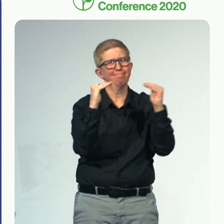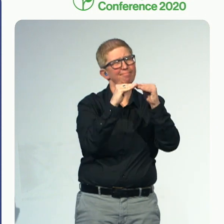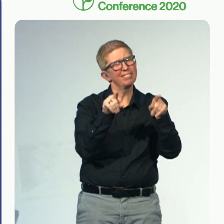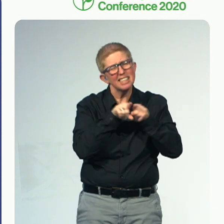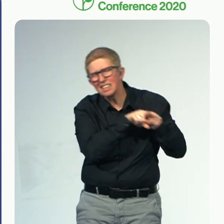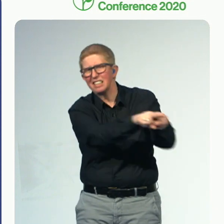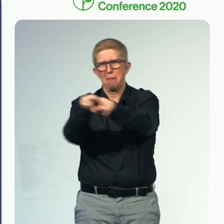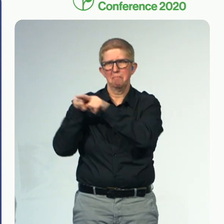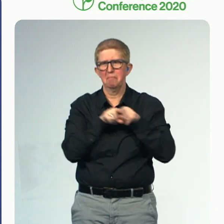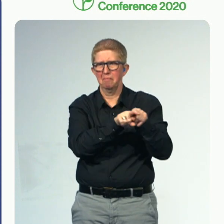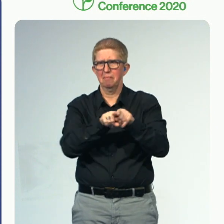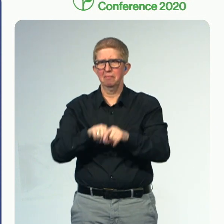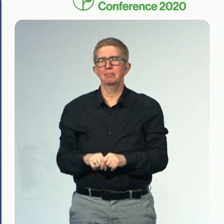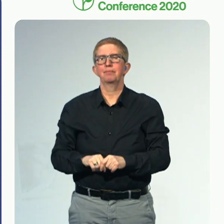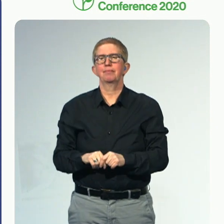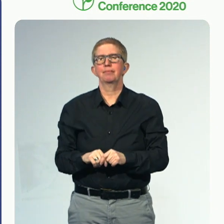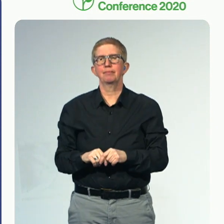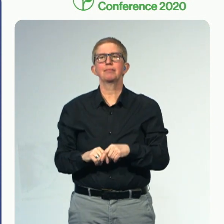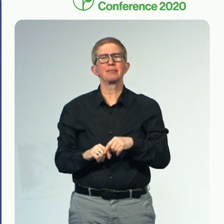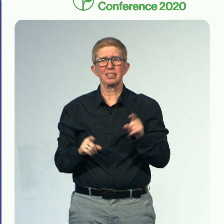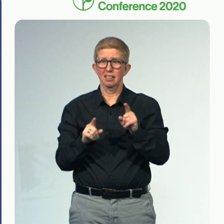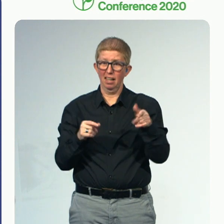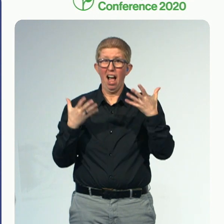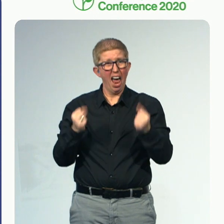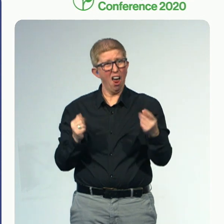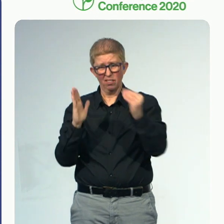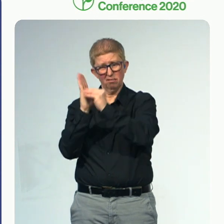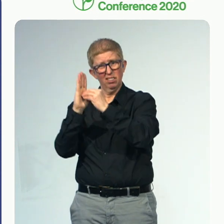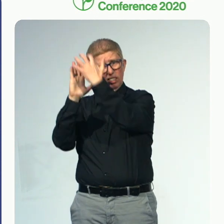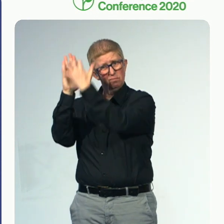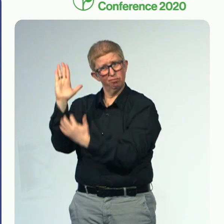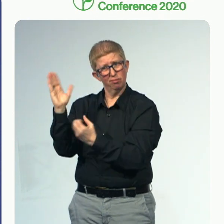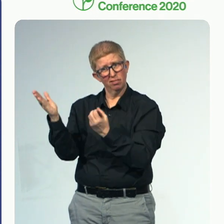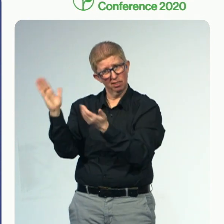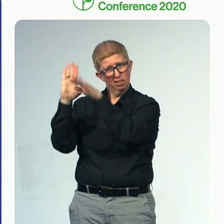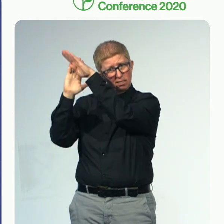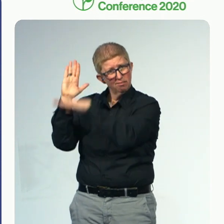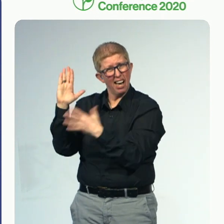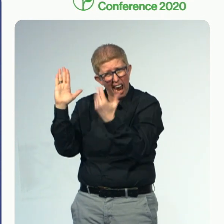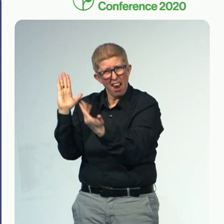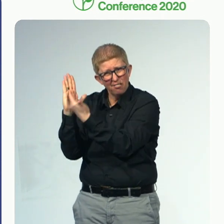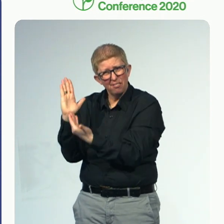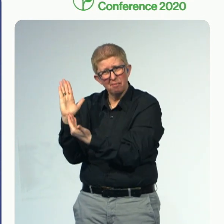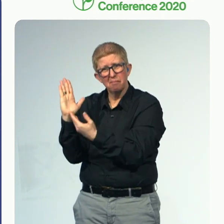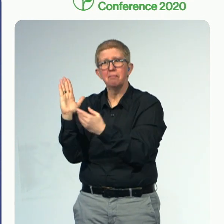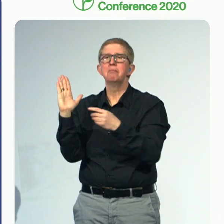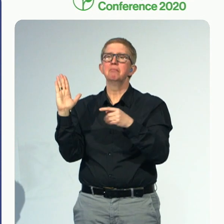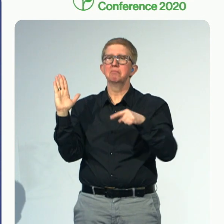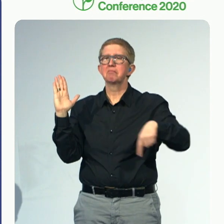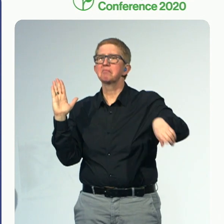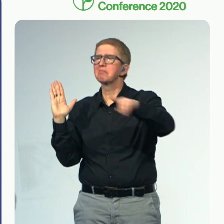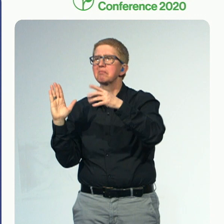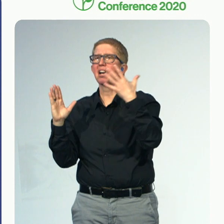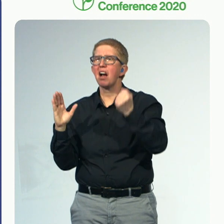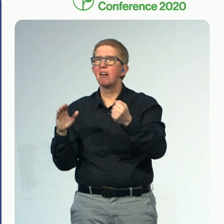see better traction in this area and progress. And governments in their education sector plans